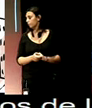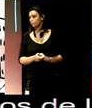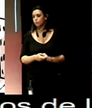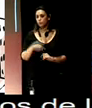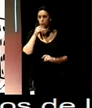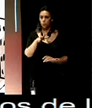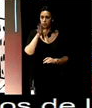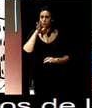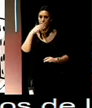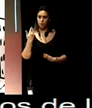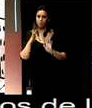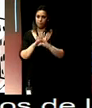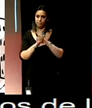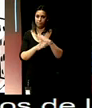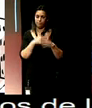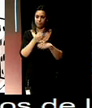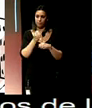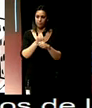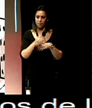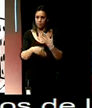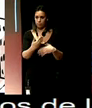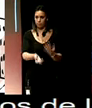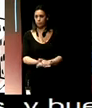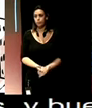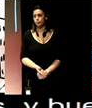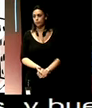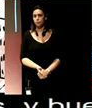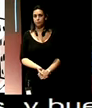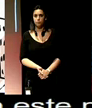areas that we want to be tactile in the museums.